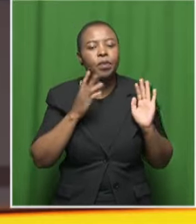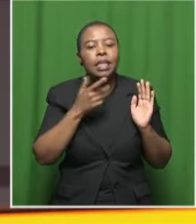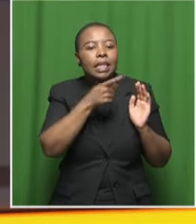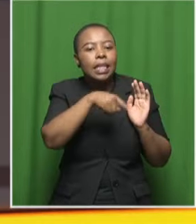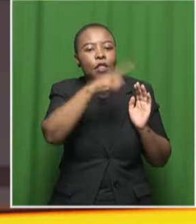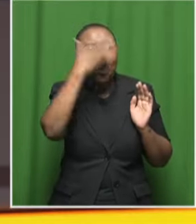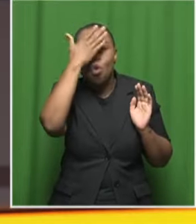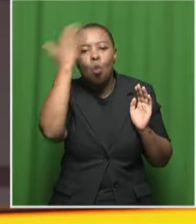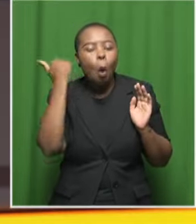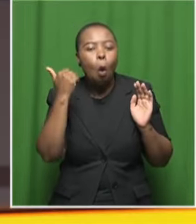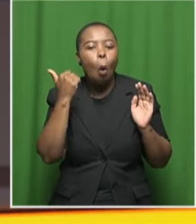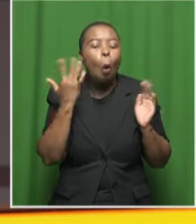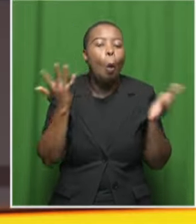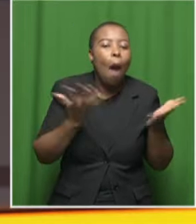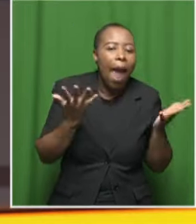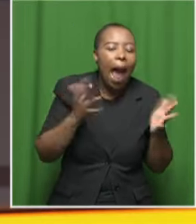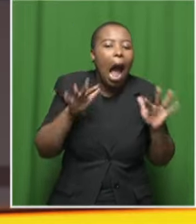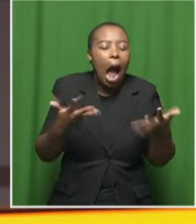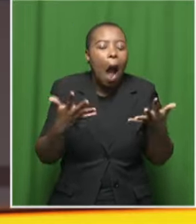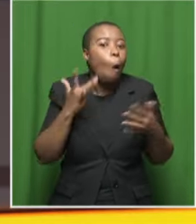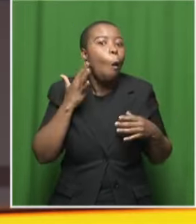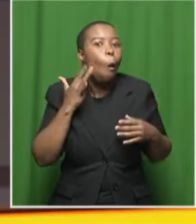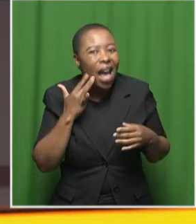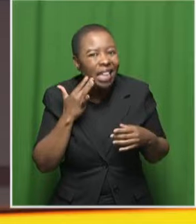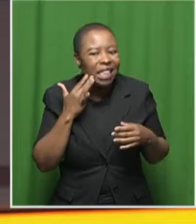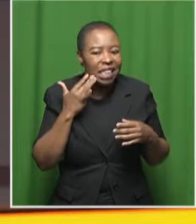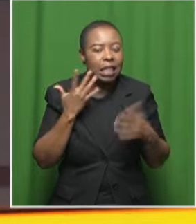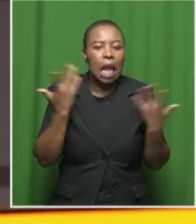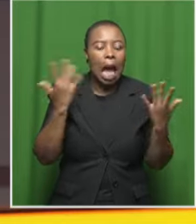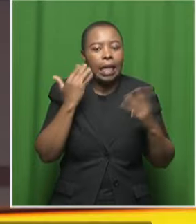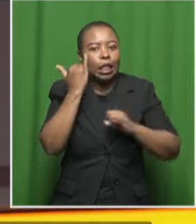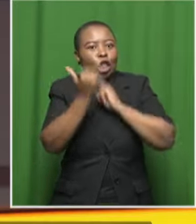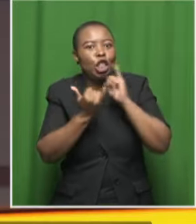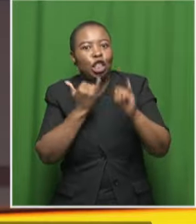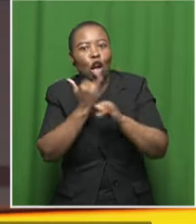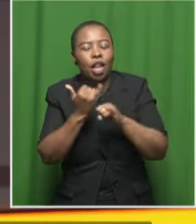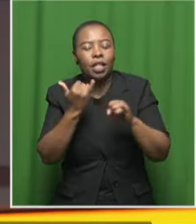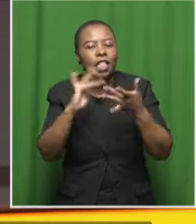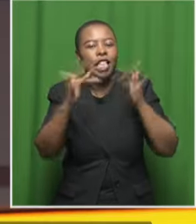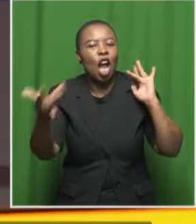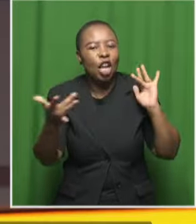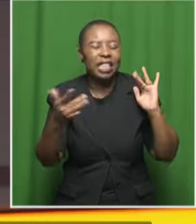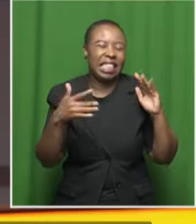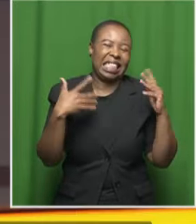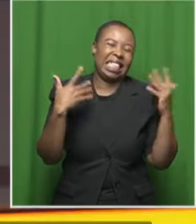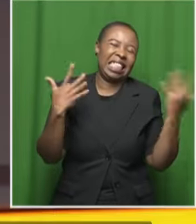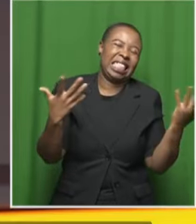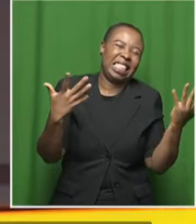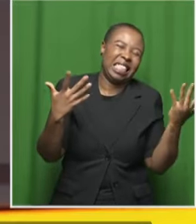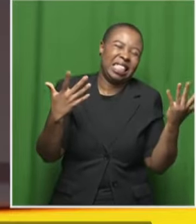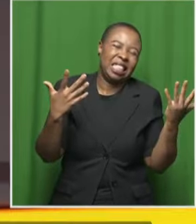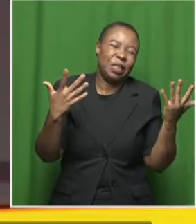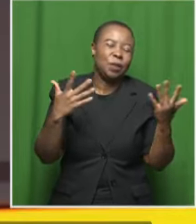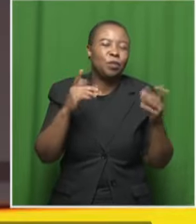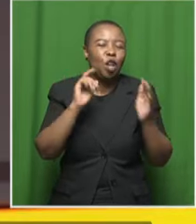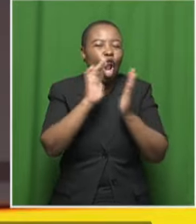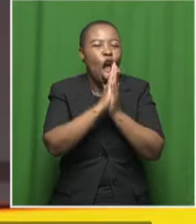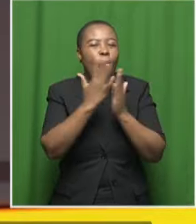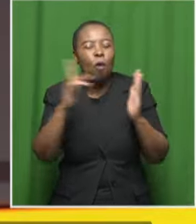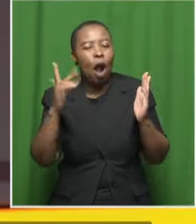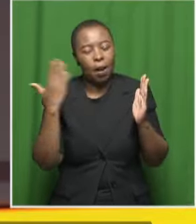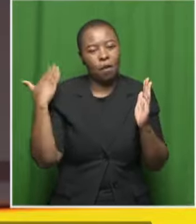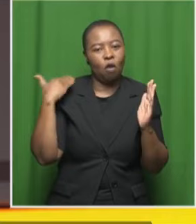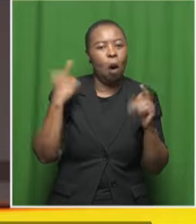when. The road is a little bit murky. It used to be the internet, now libraries, social media, how do I know where to go and how